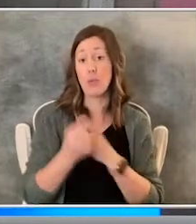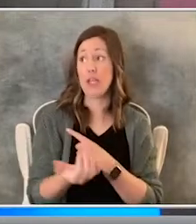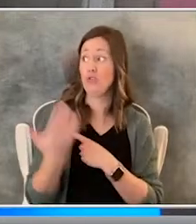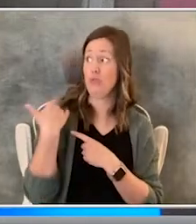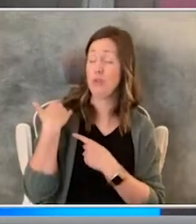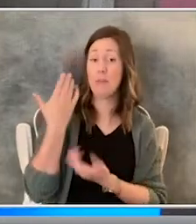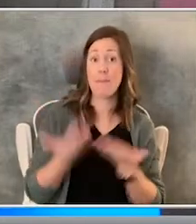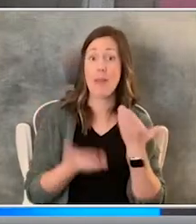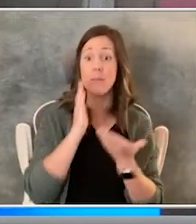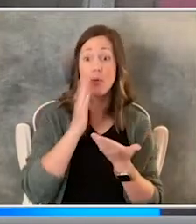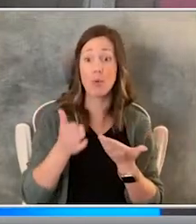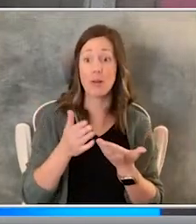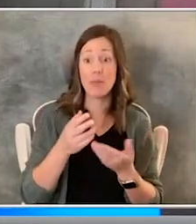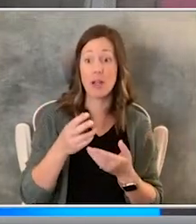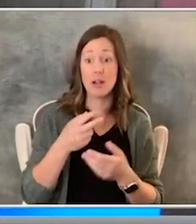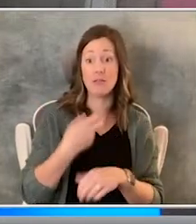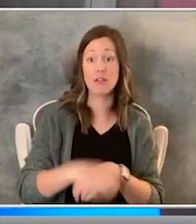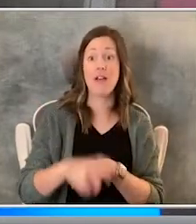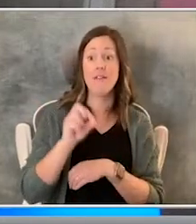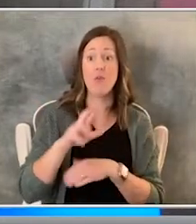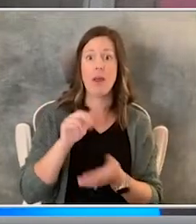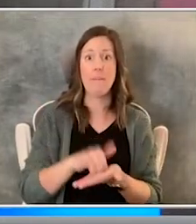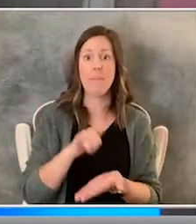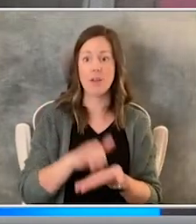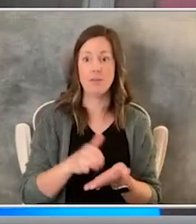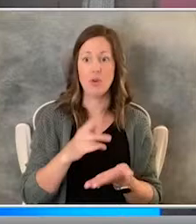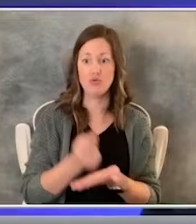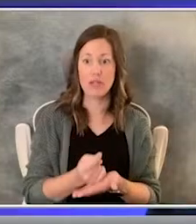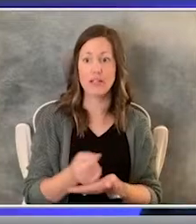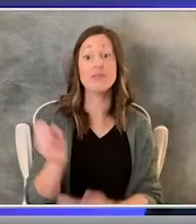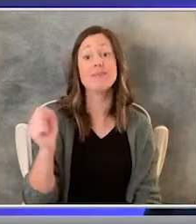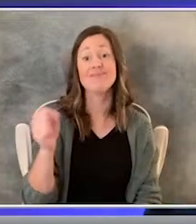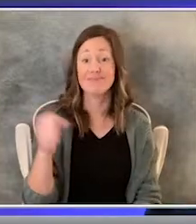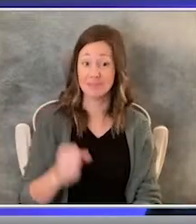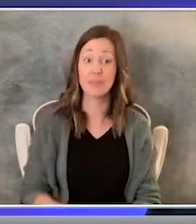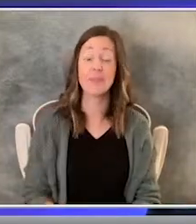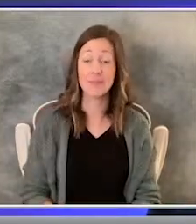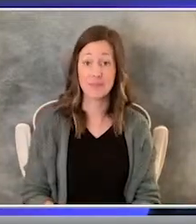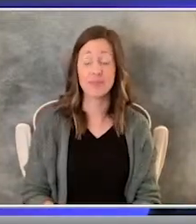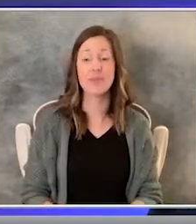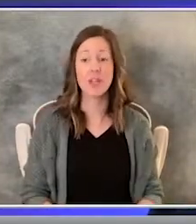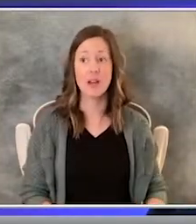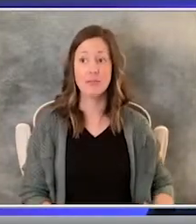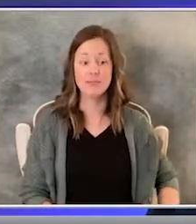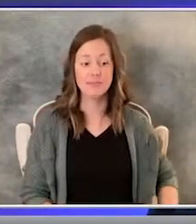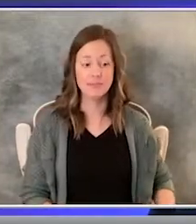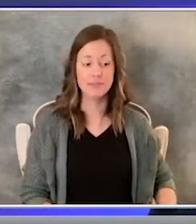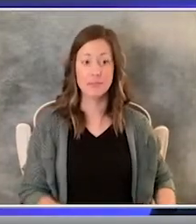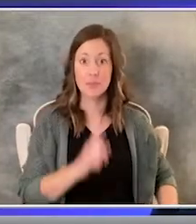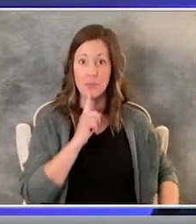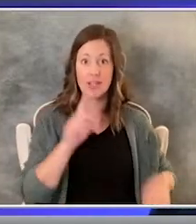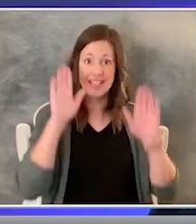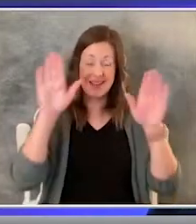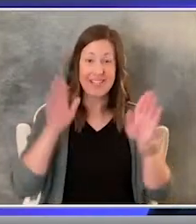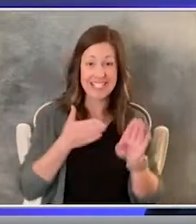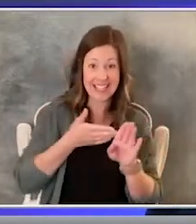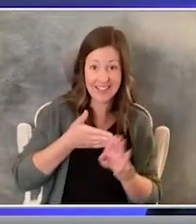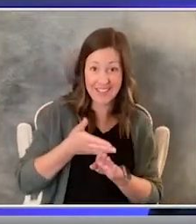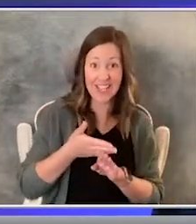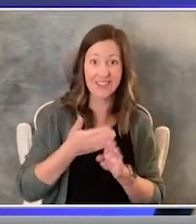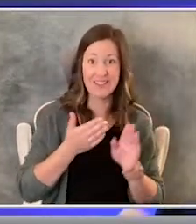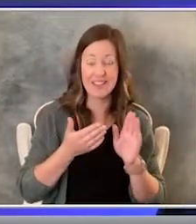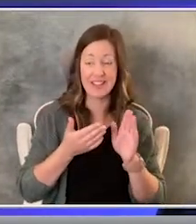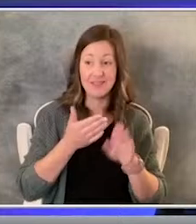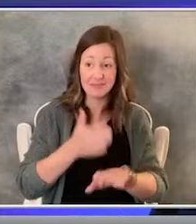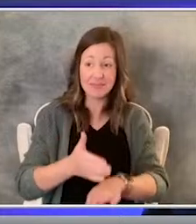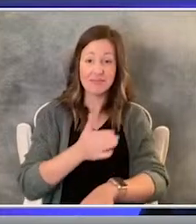possible for Dr. Kennedy. So the field is still really moving. So when we started 10, 12 years ago with doing these kind of blockages, it's